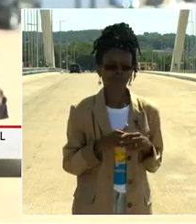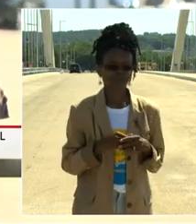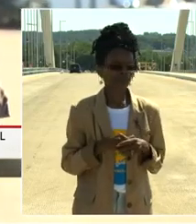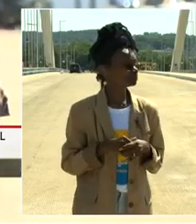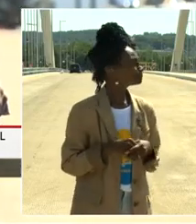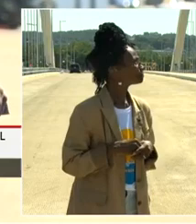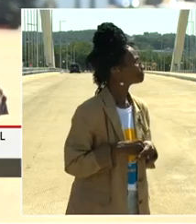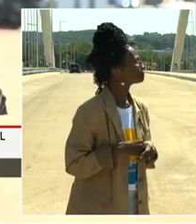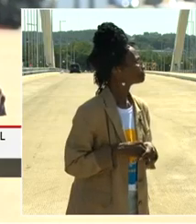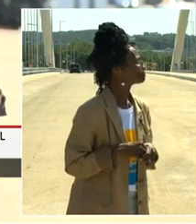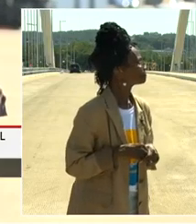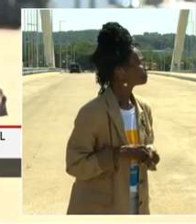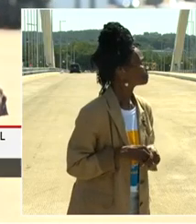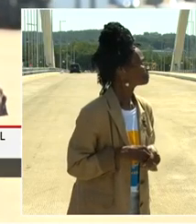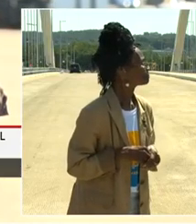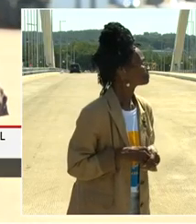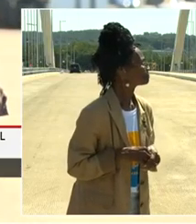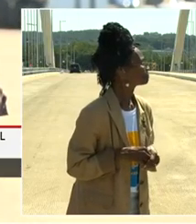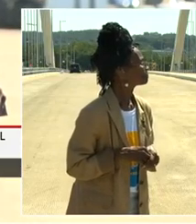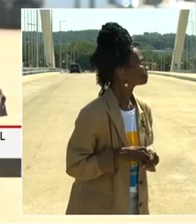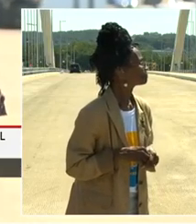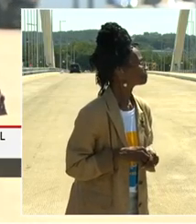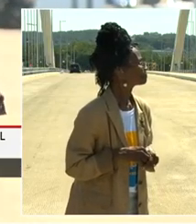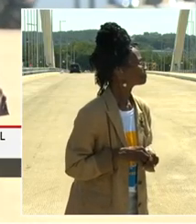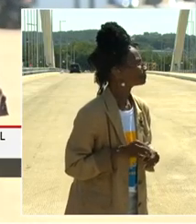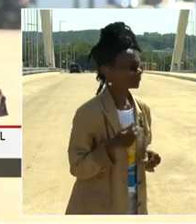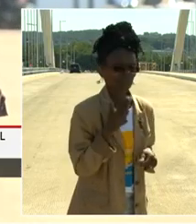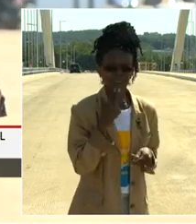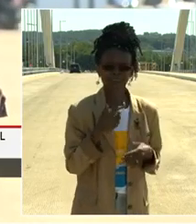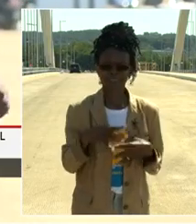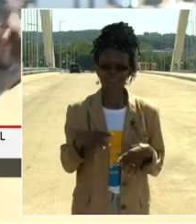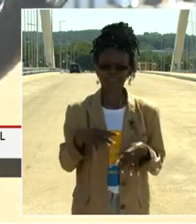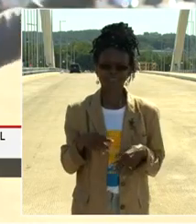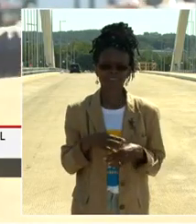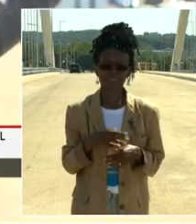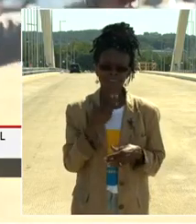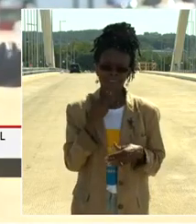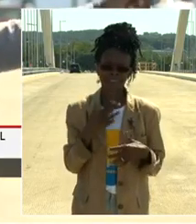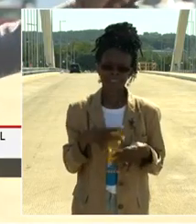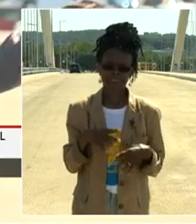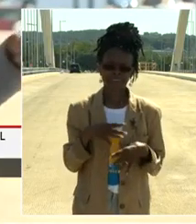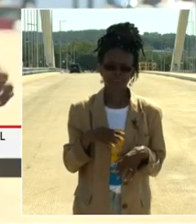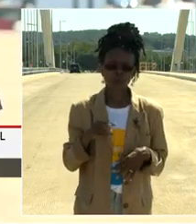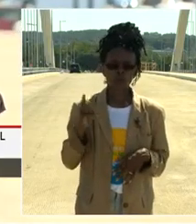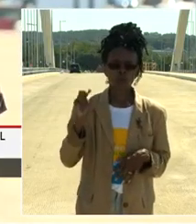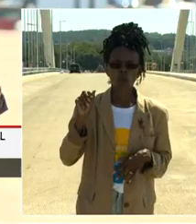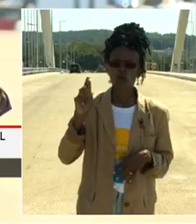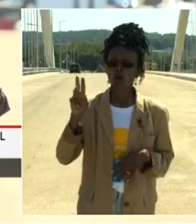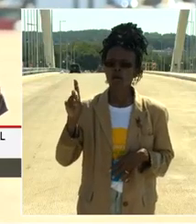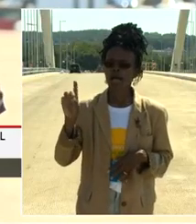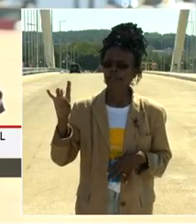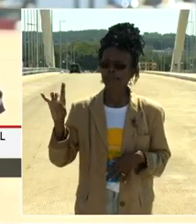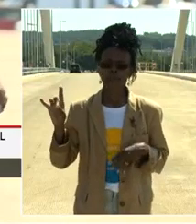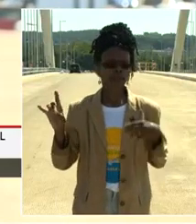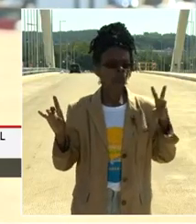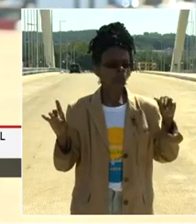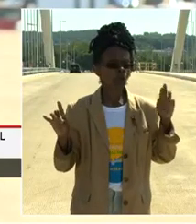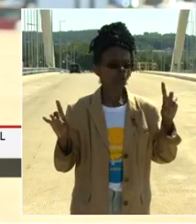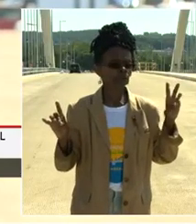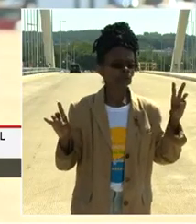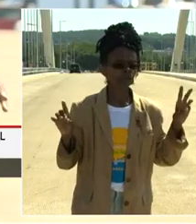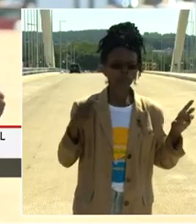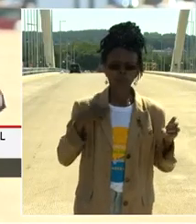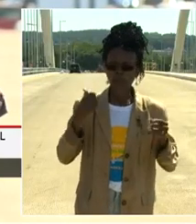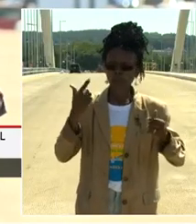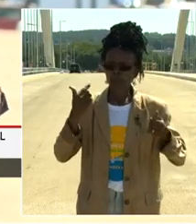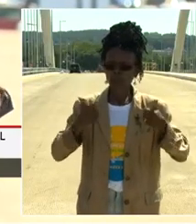Now, Councilmember Allen, I don't know if I'm in Ward 8 or Ward 6 right now. You're in 6. Rock, paper, scissors. We're going to figure it out. But next, I would like to hear